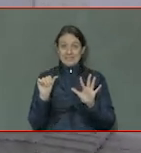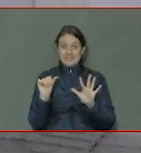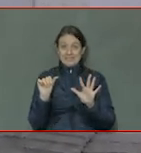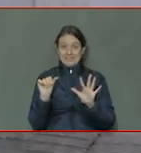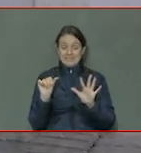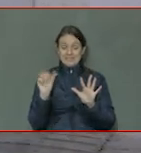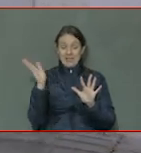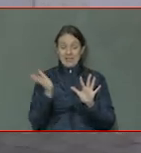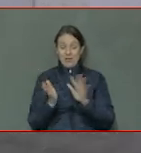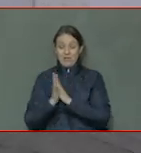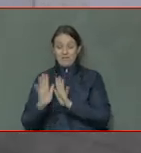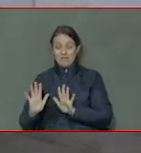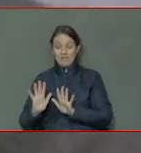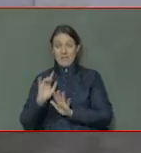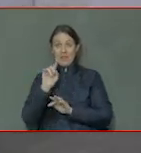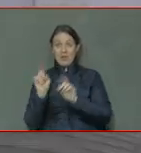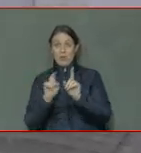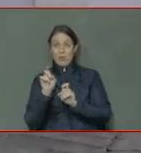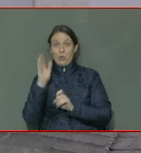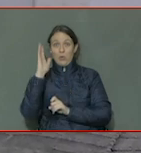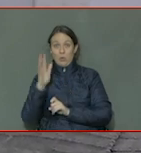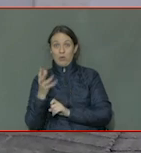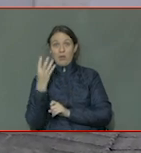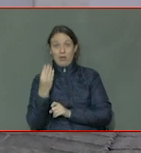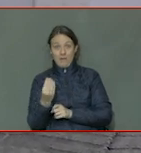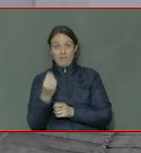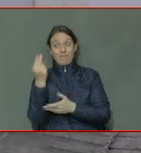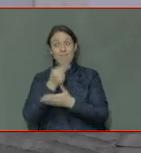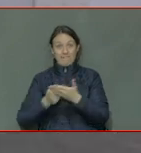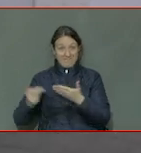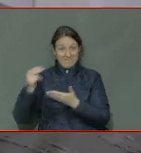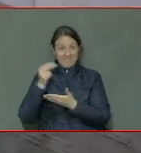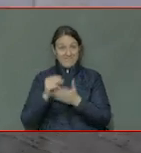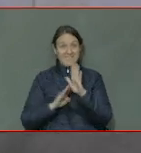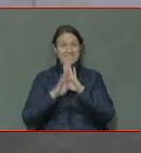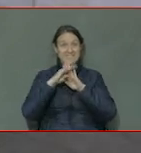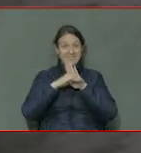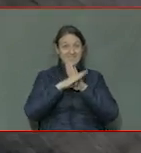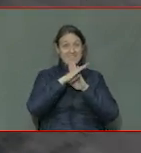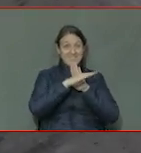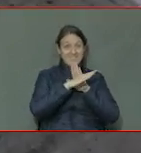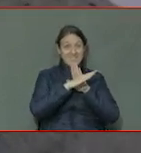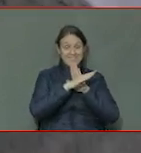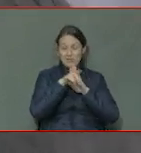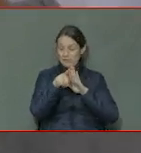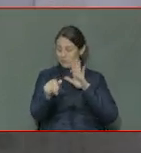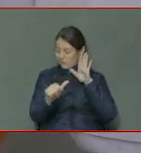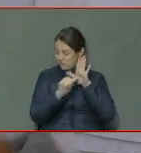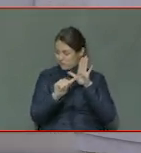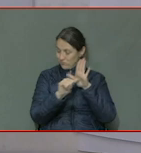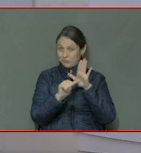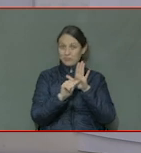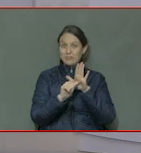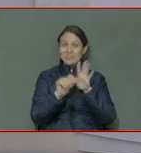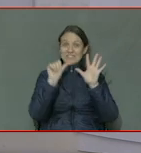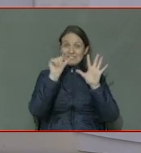at the end of the year will contain a graph. Okay, so graphs is a given. 6 out